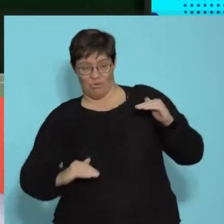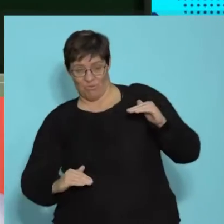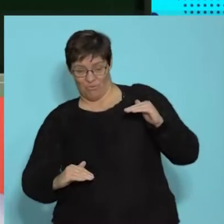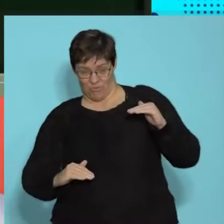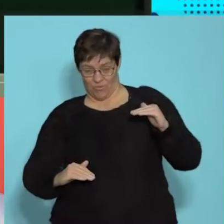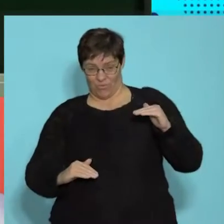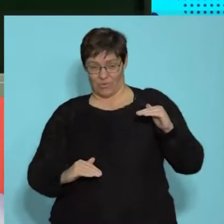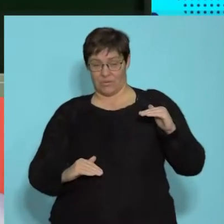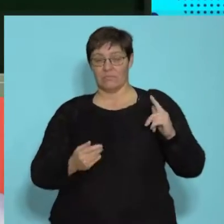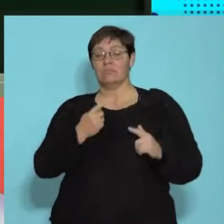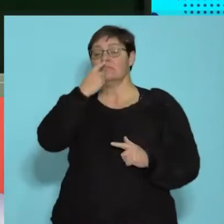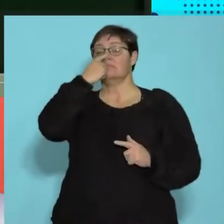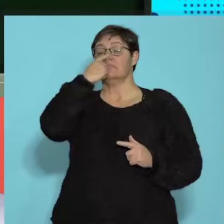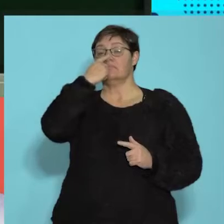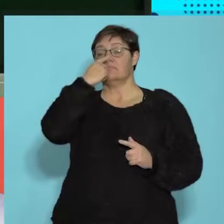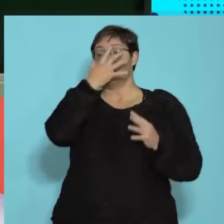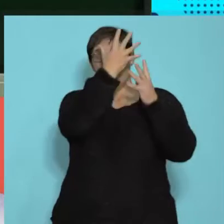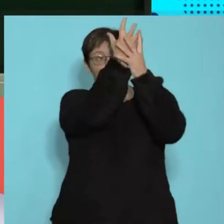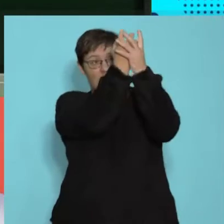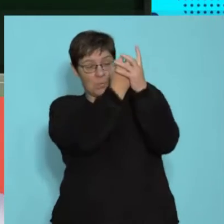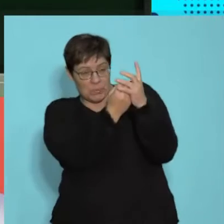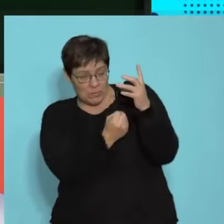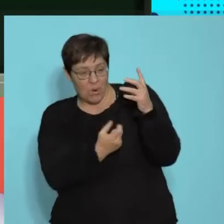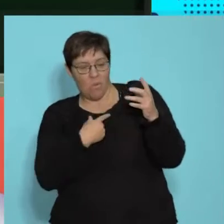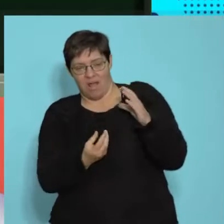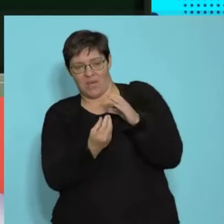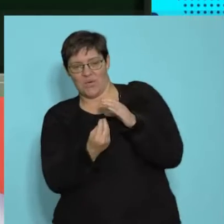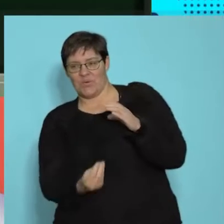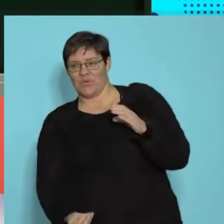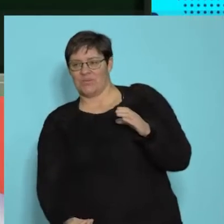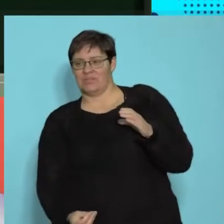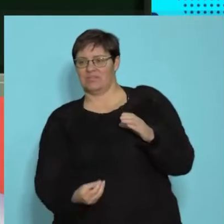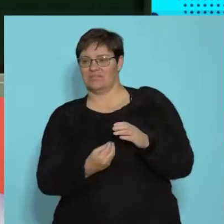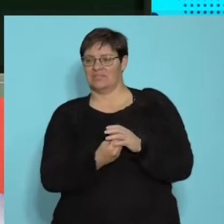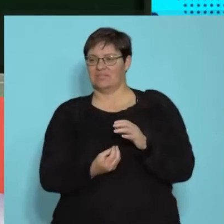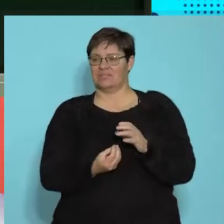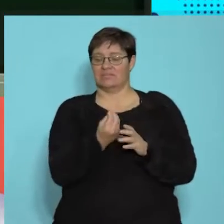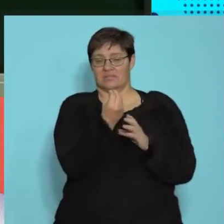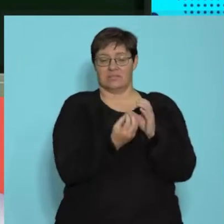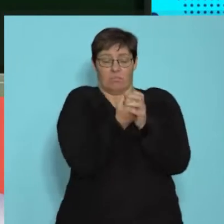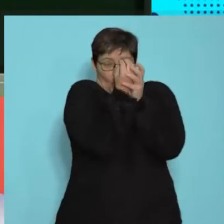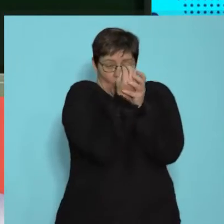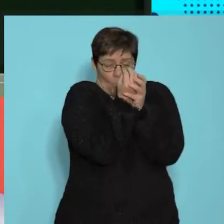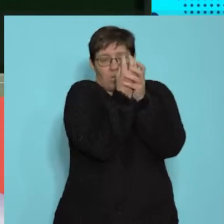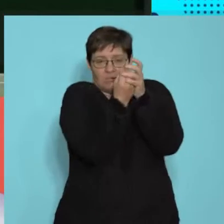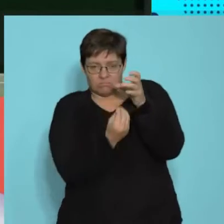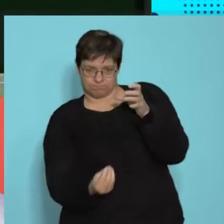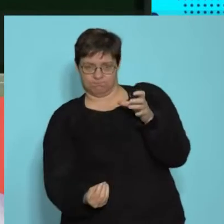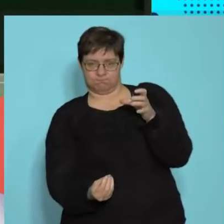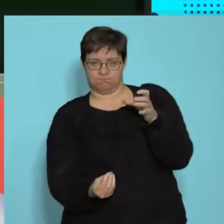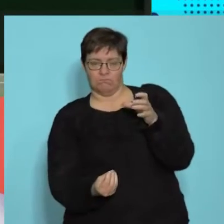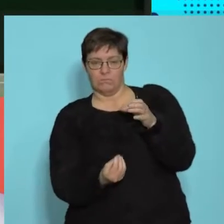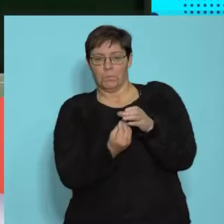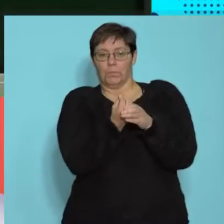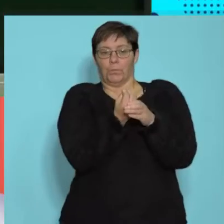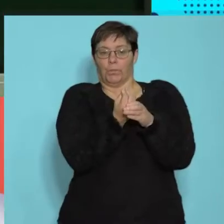low pressure. The air gets drawn into Okay, look, when I pull it down, there we go. When I pull it down,